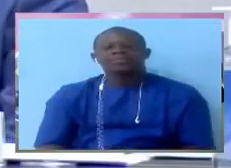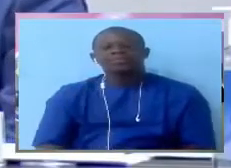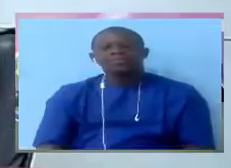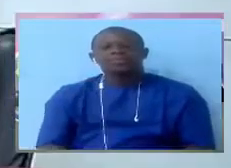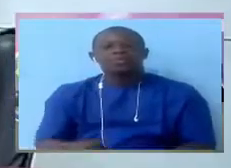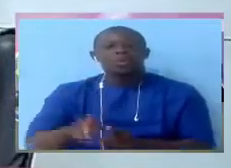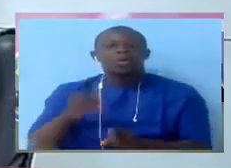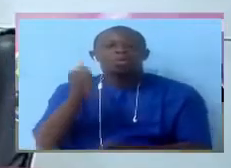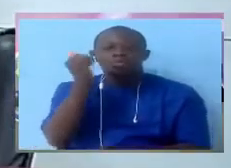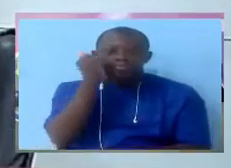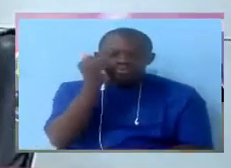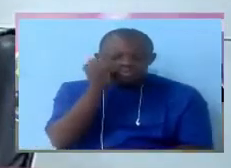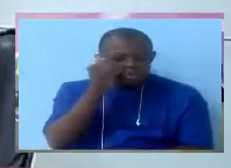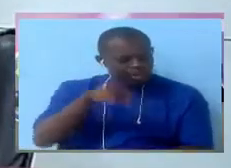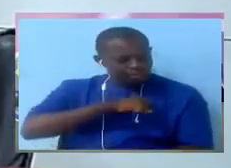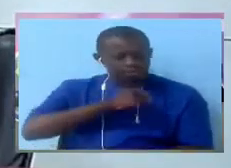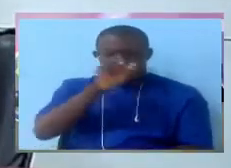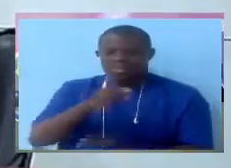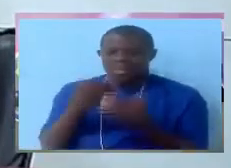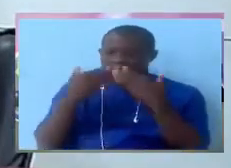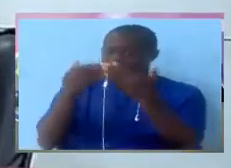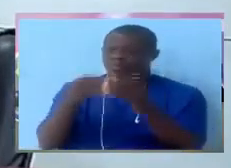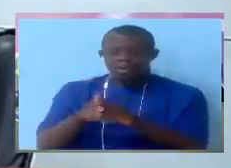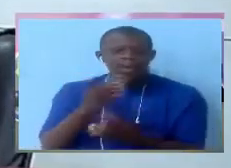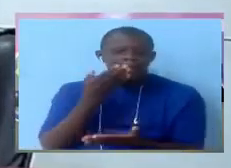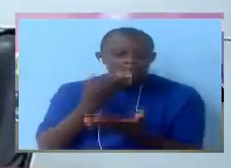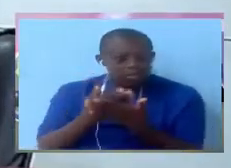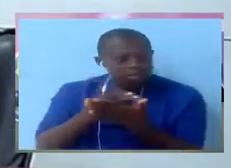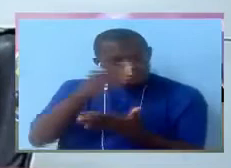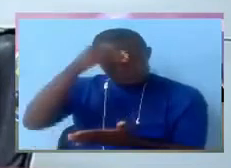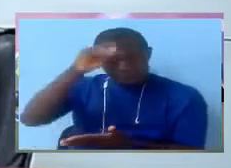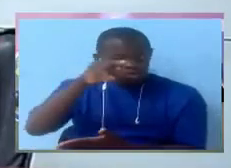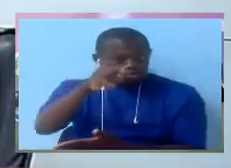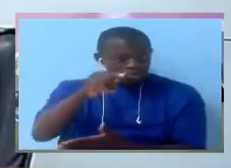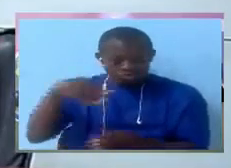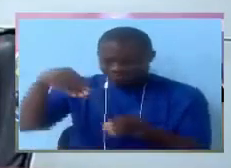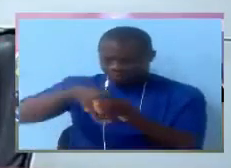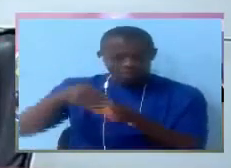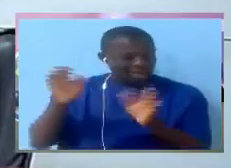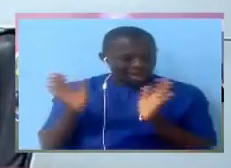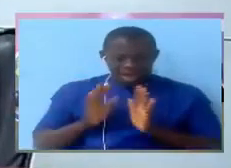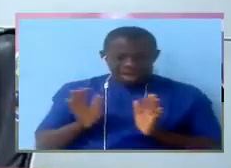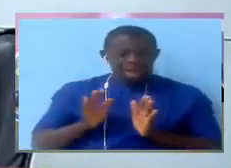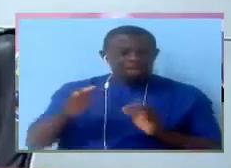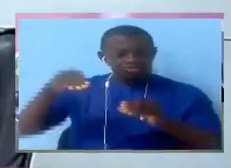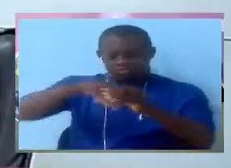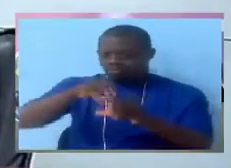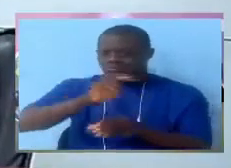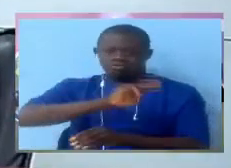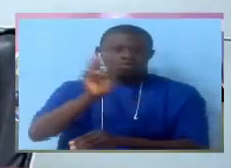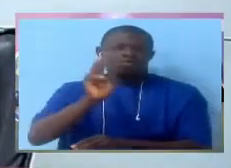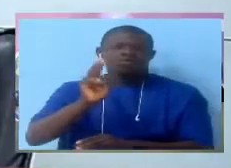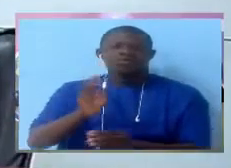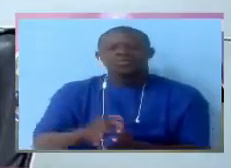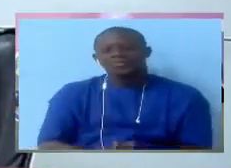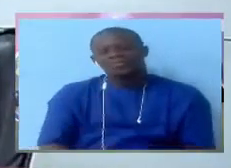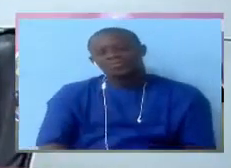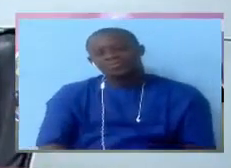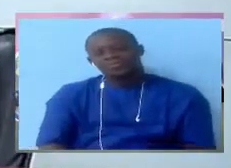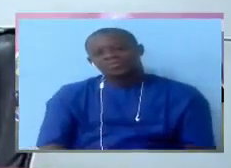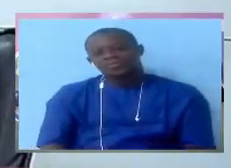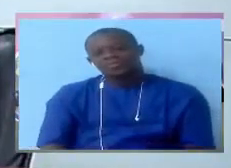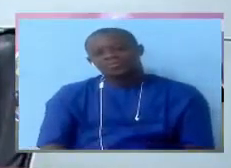All the time, Tamadena boy, bul boka si lini. All the time, he tells me, boy, don't get involved in this.